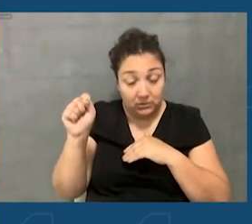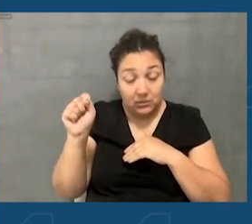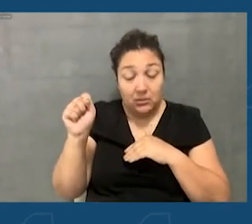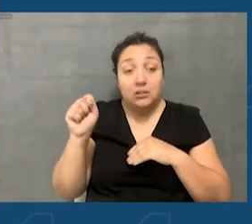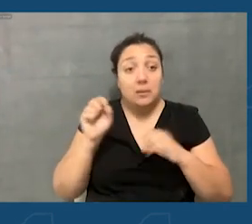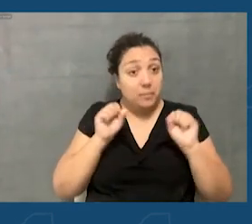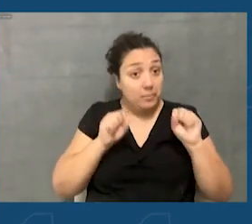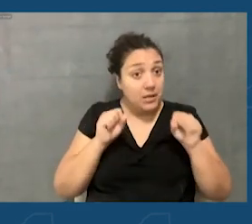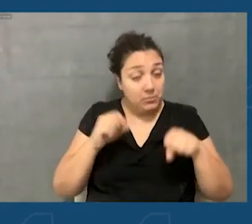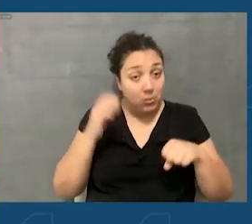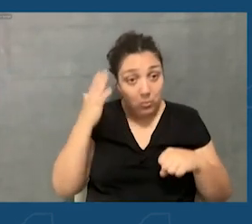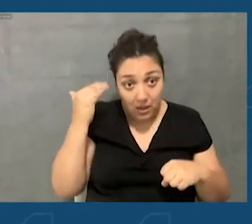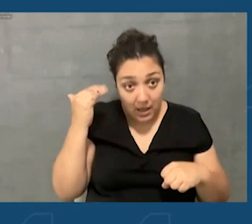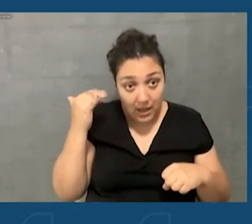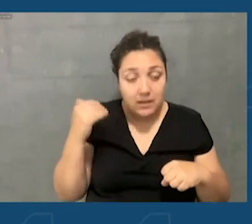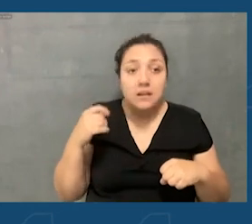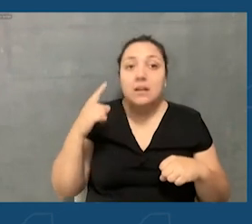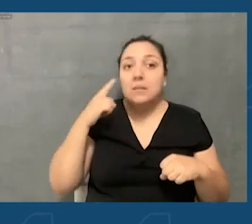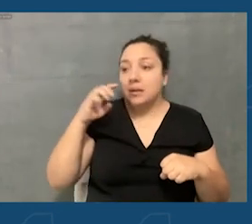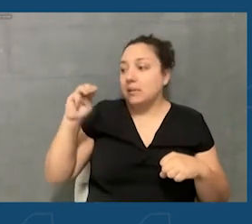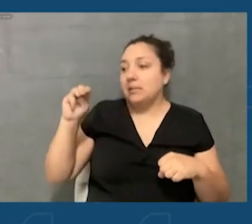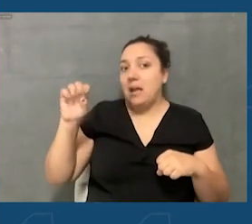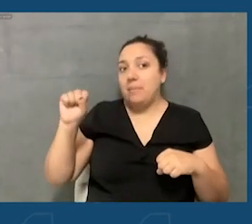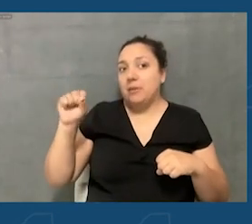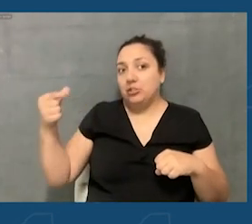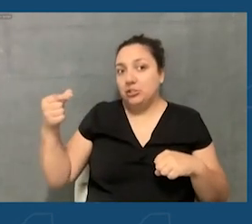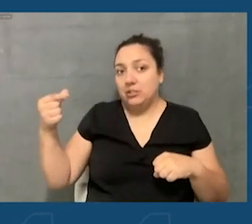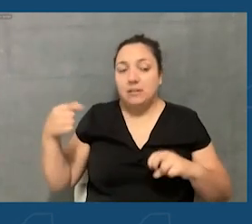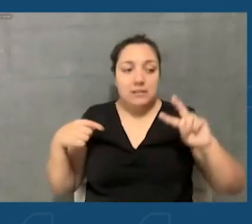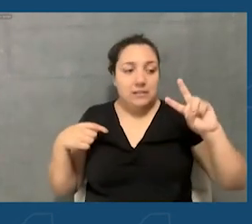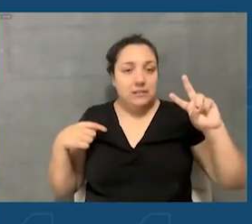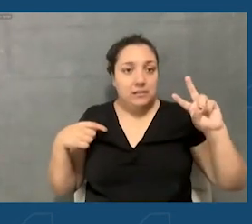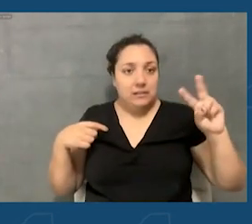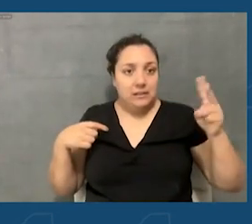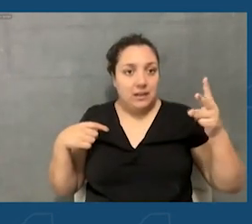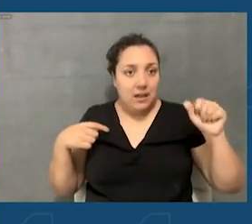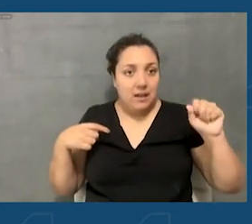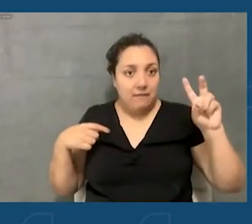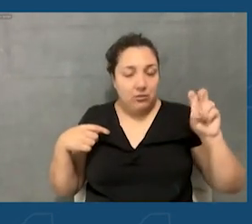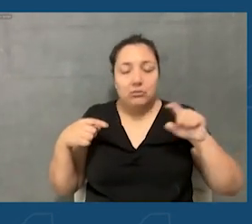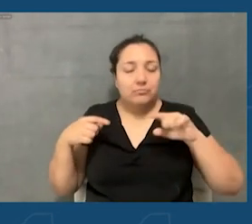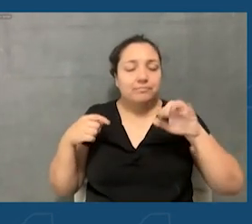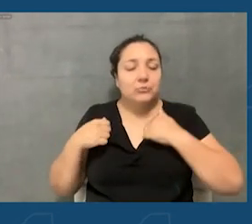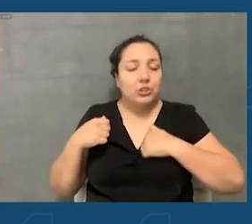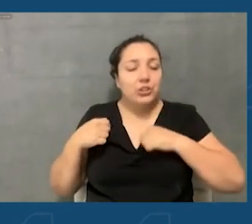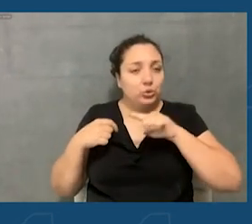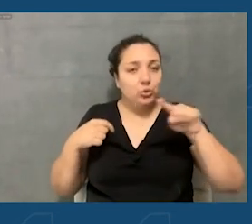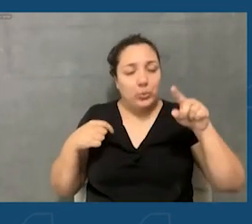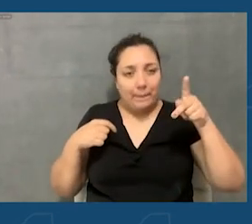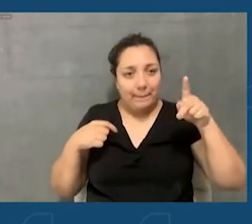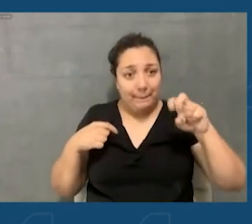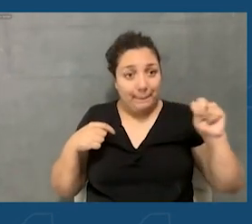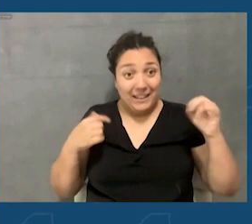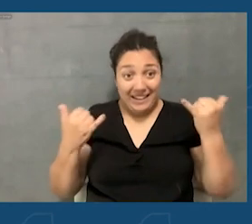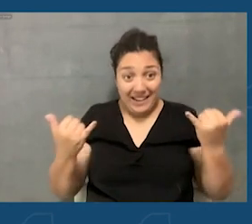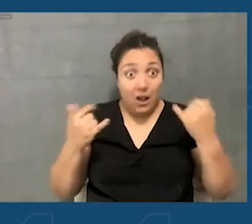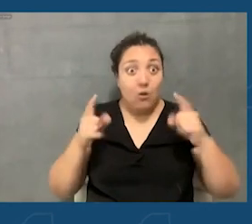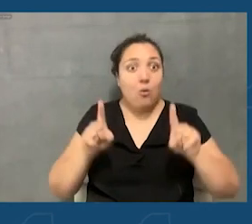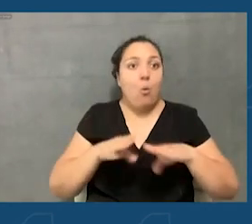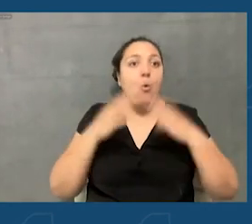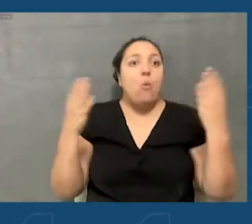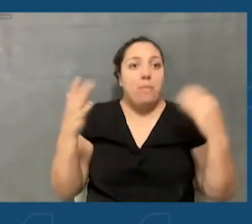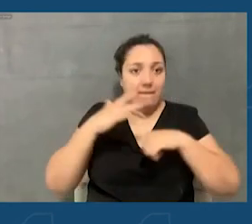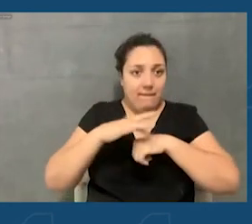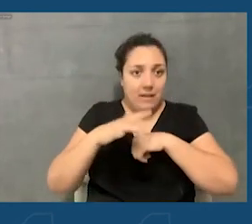area between Madison Square Garden and 2nd Avenue and 2 Penn is open and available.